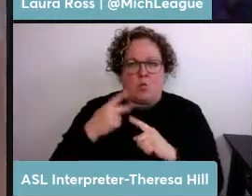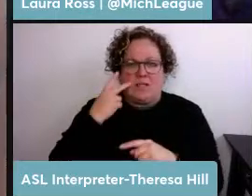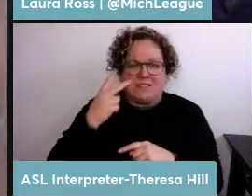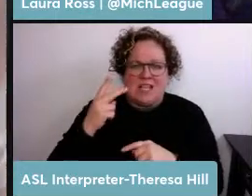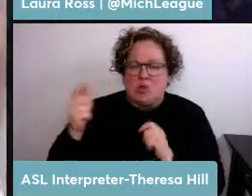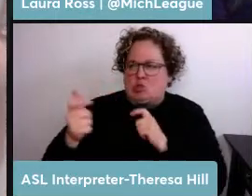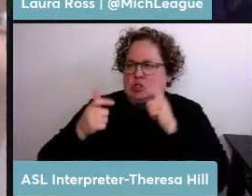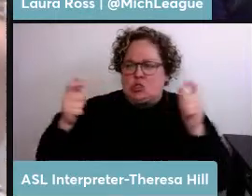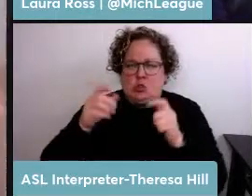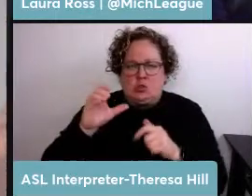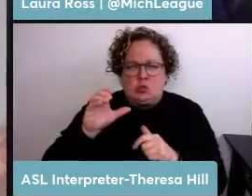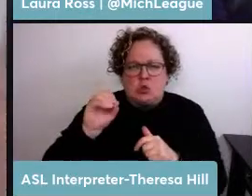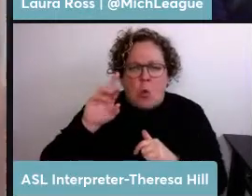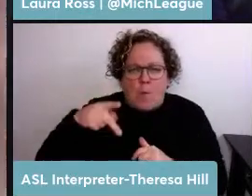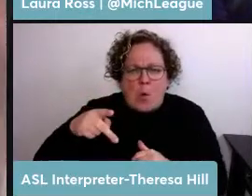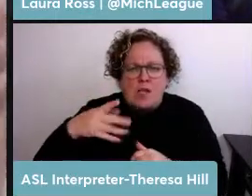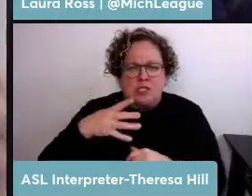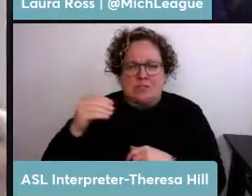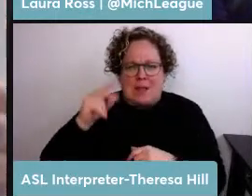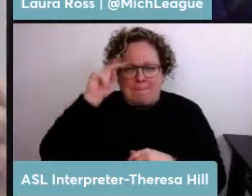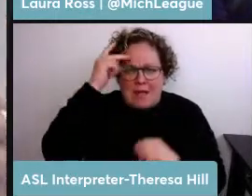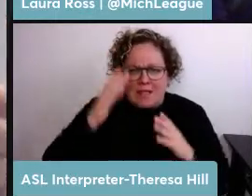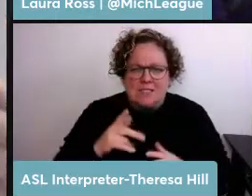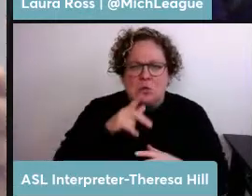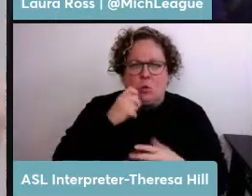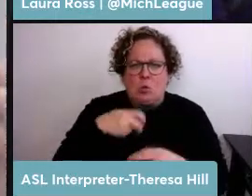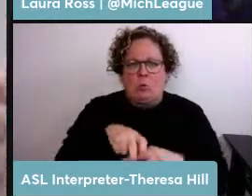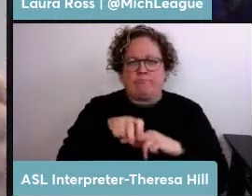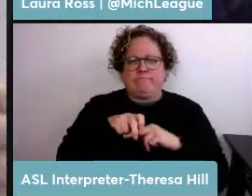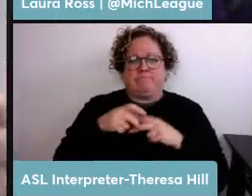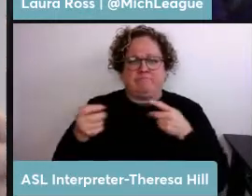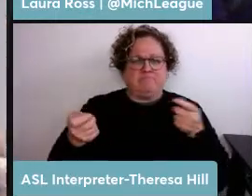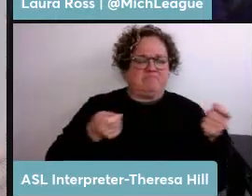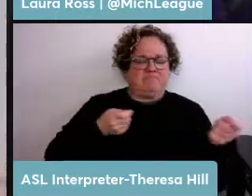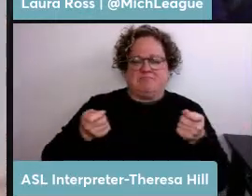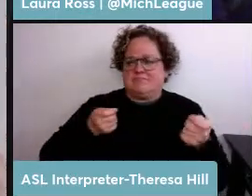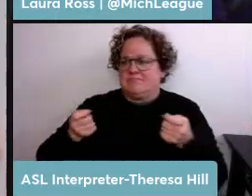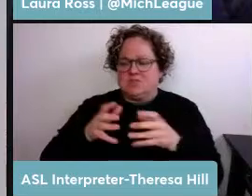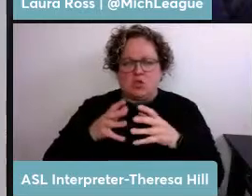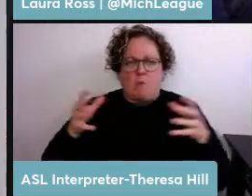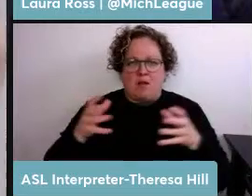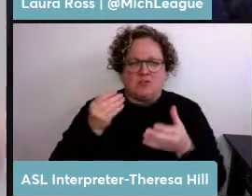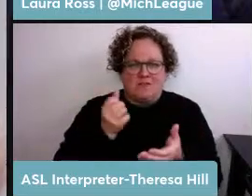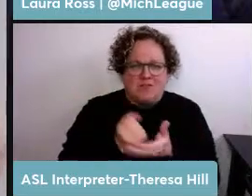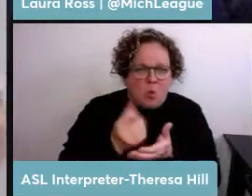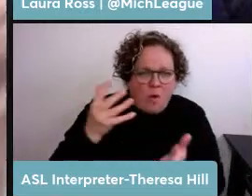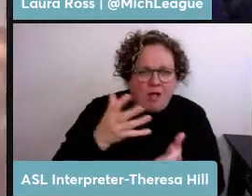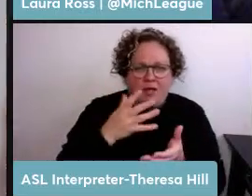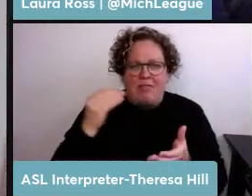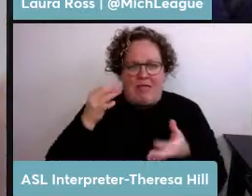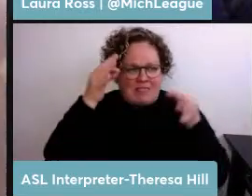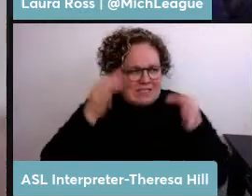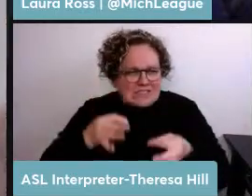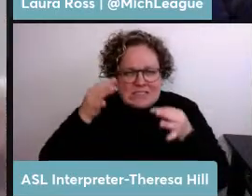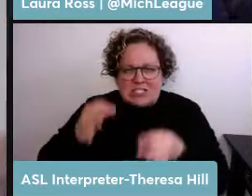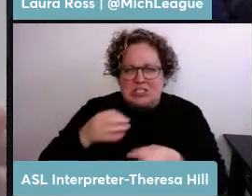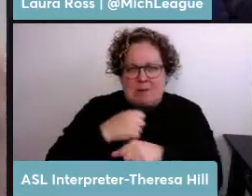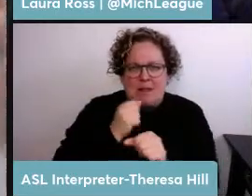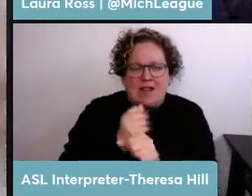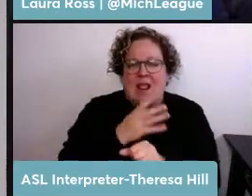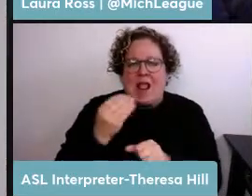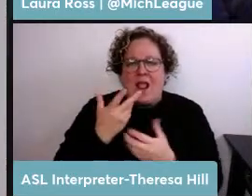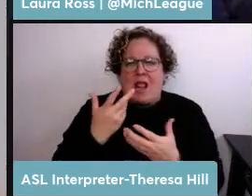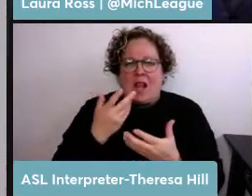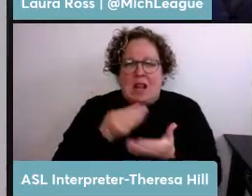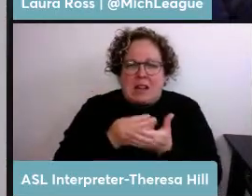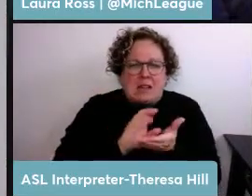and these politicians who sit in these seats and control so much of the wealth and the decision-making and the appropriations